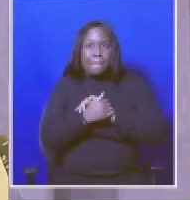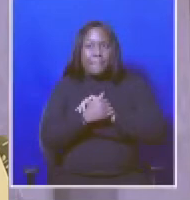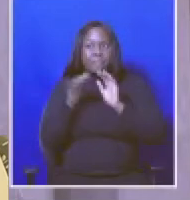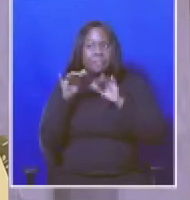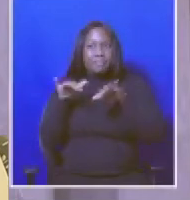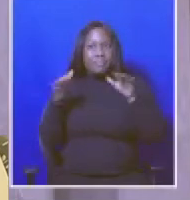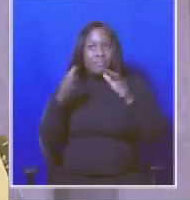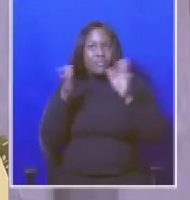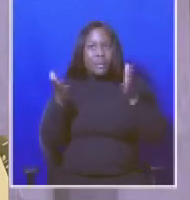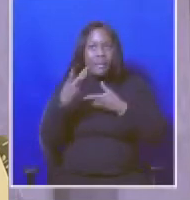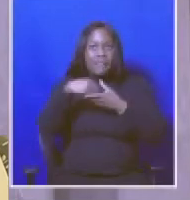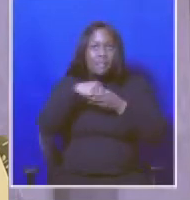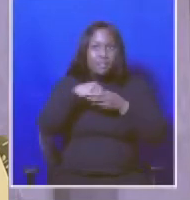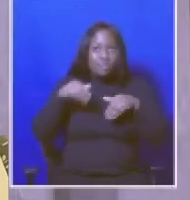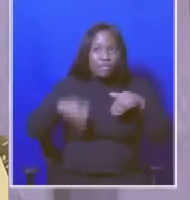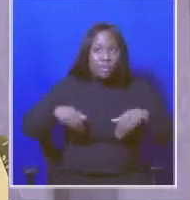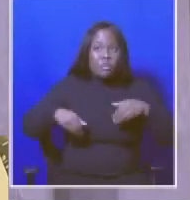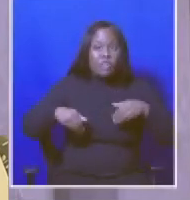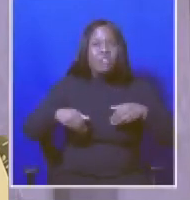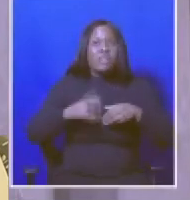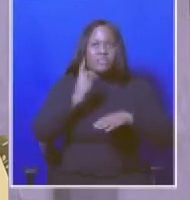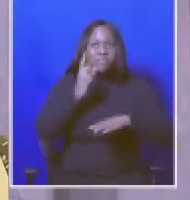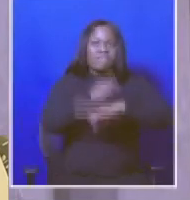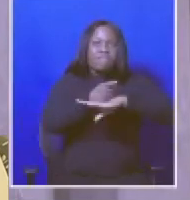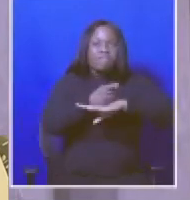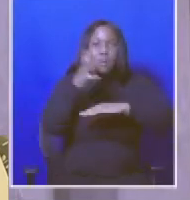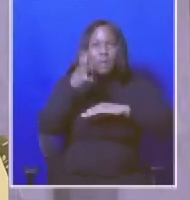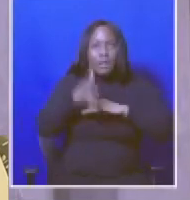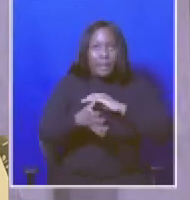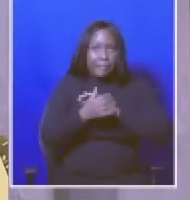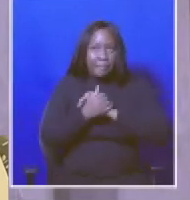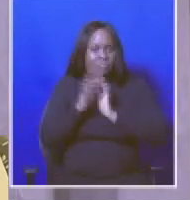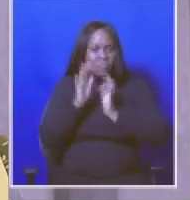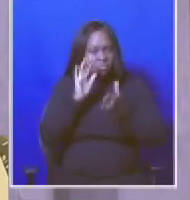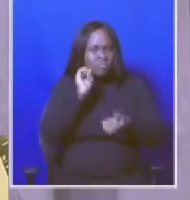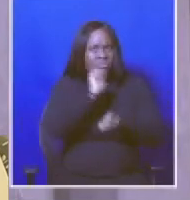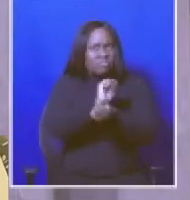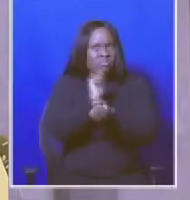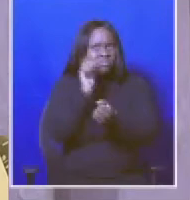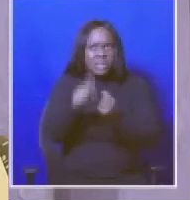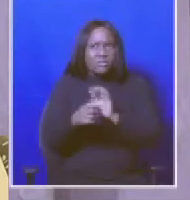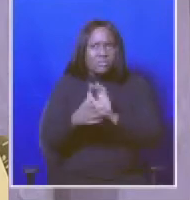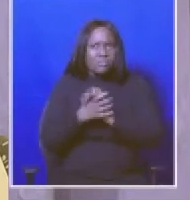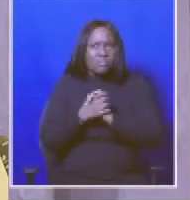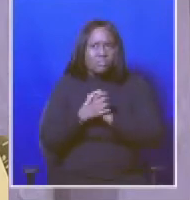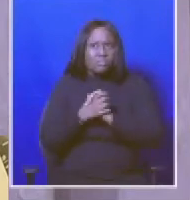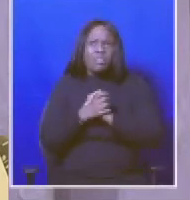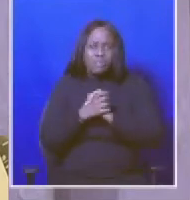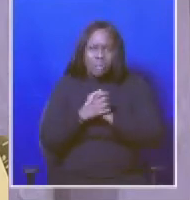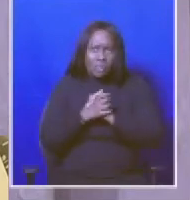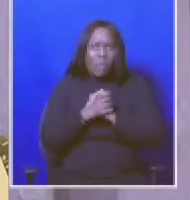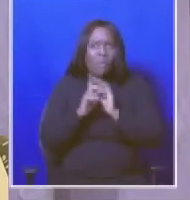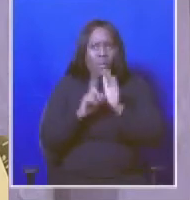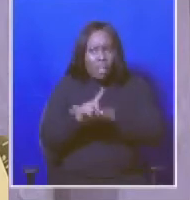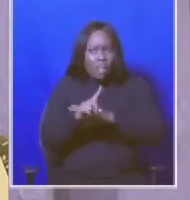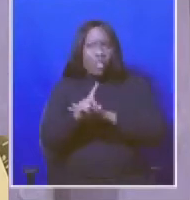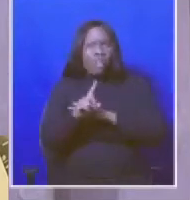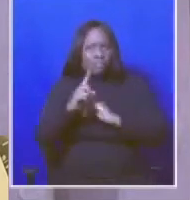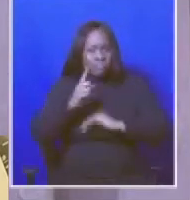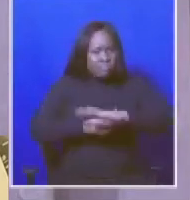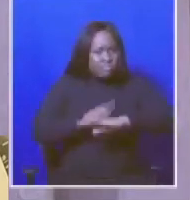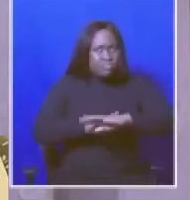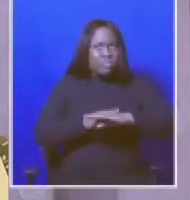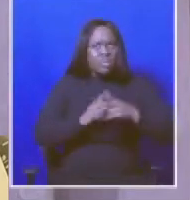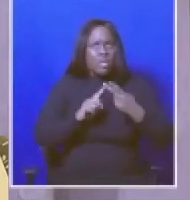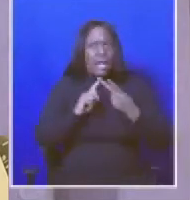involved in fraud and corruptions must be arrested, and they must be prosecuted and punished, and